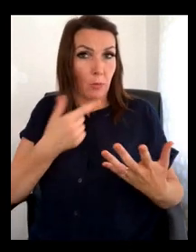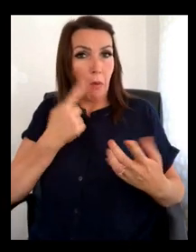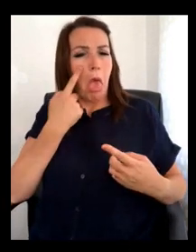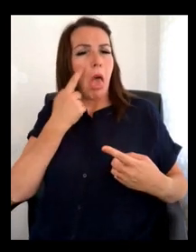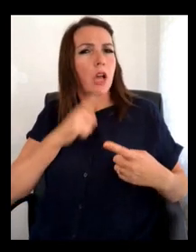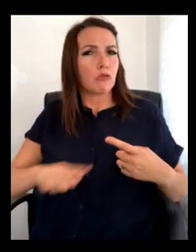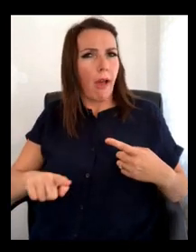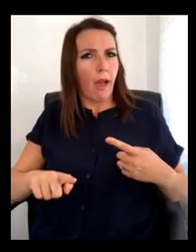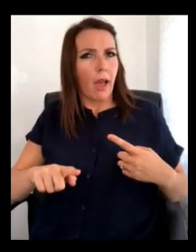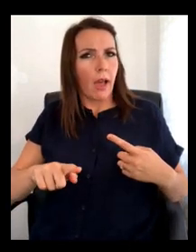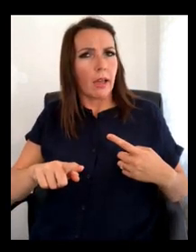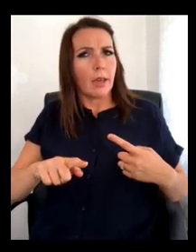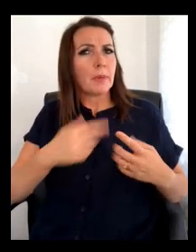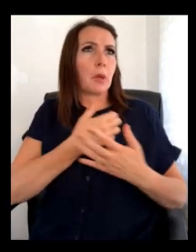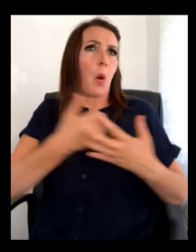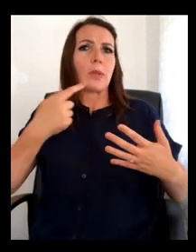in the arts, but